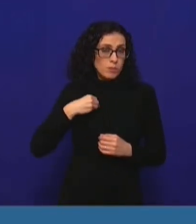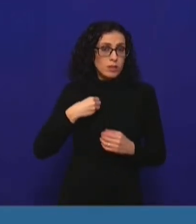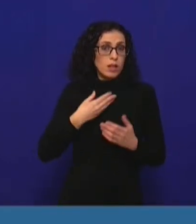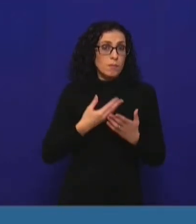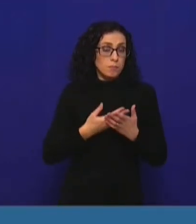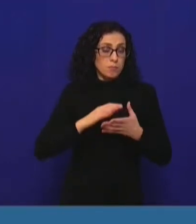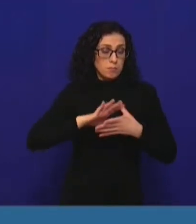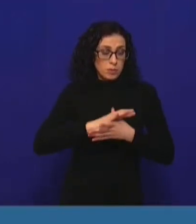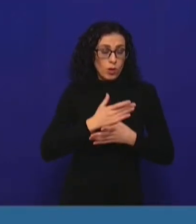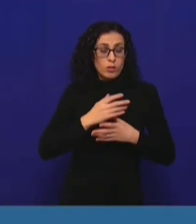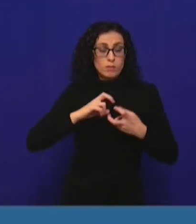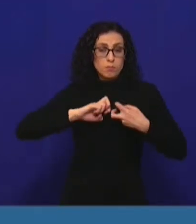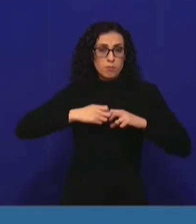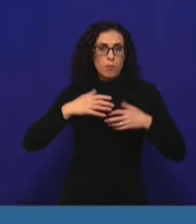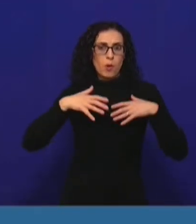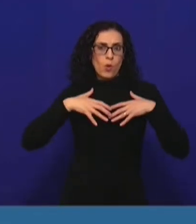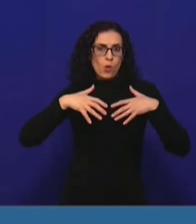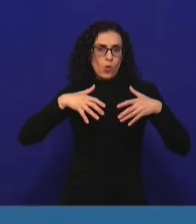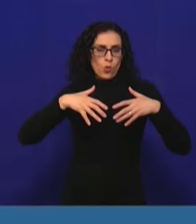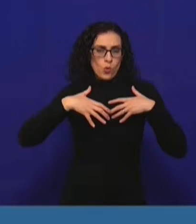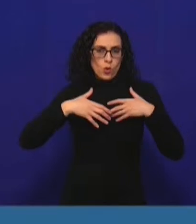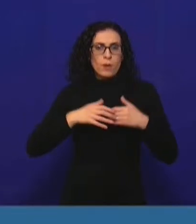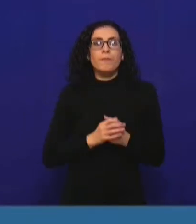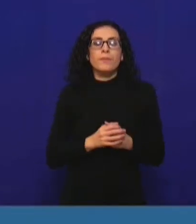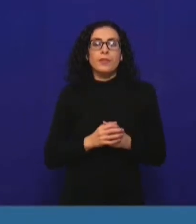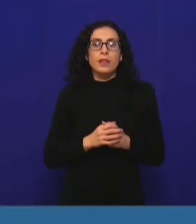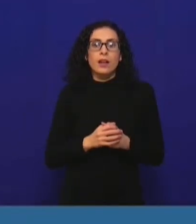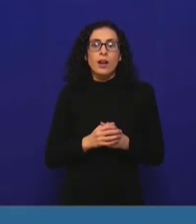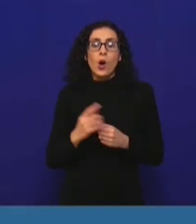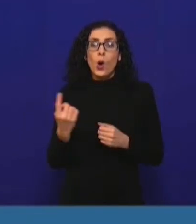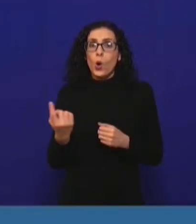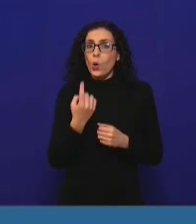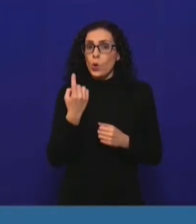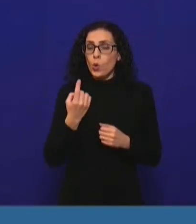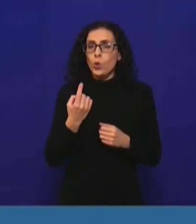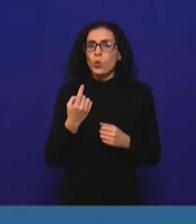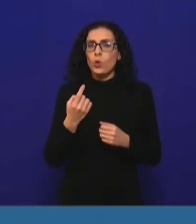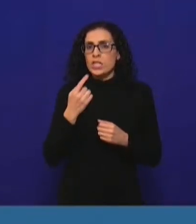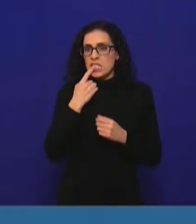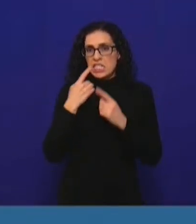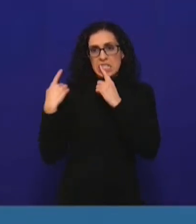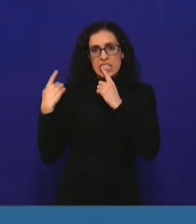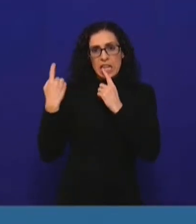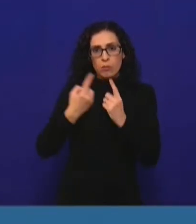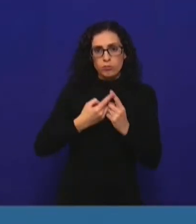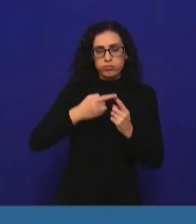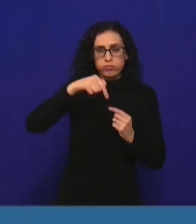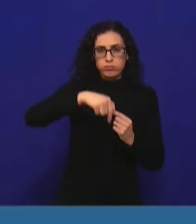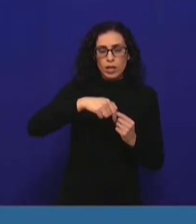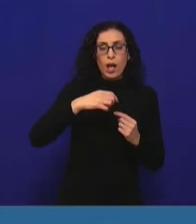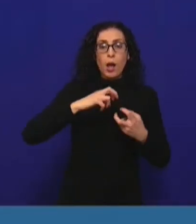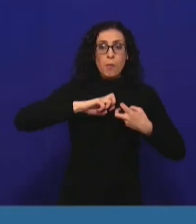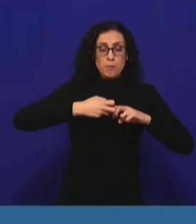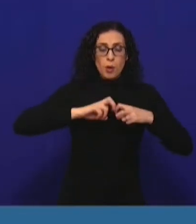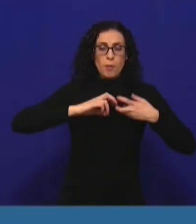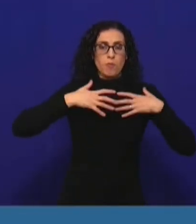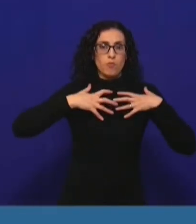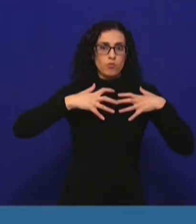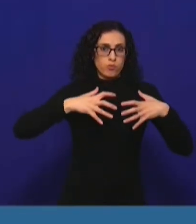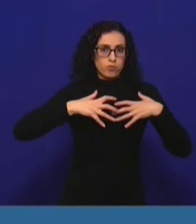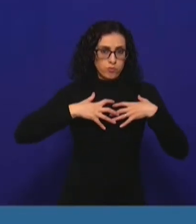problem exacerbations, patients who at any time within the last year have been admitted to hospital with respiratory problem